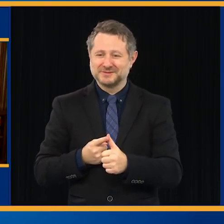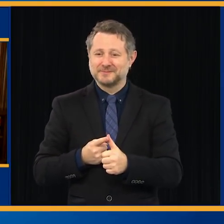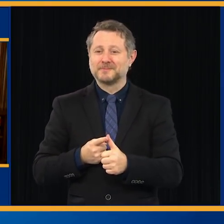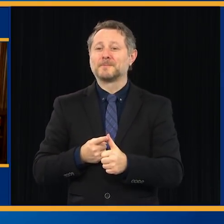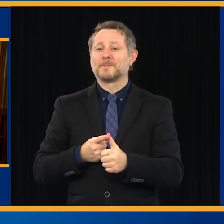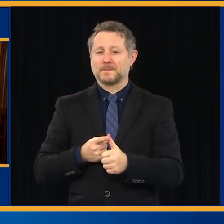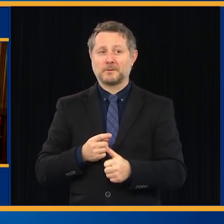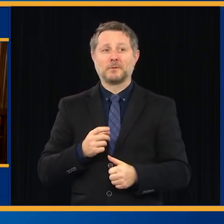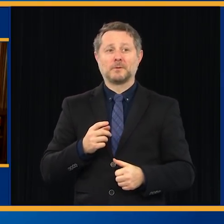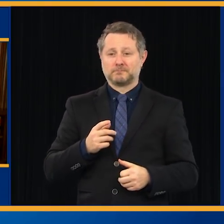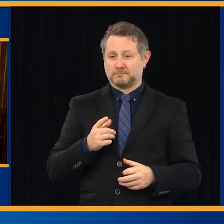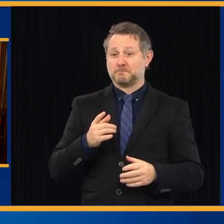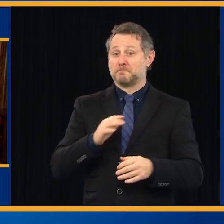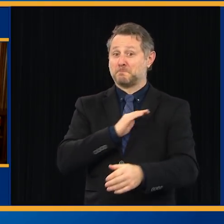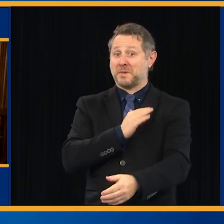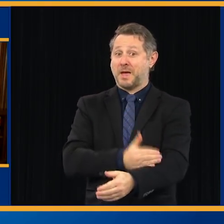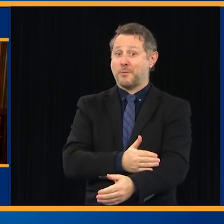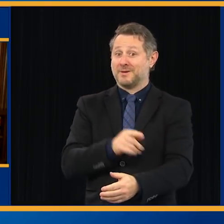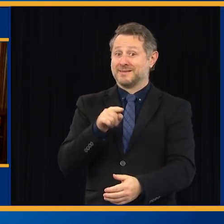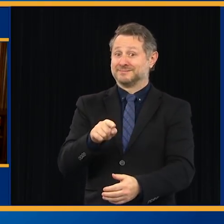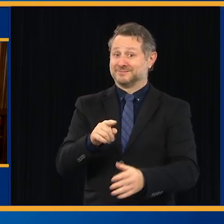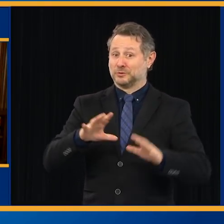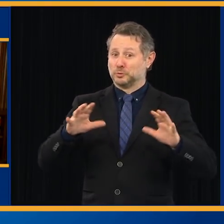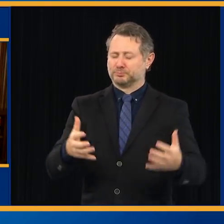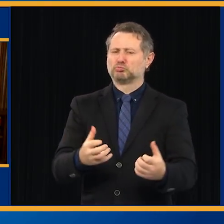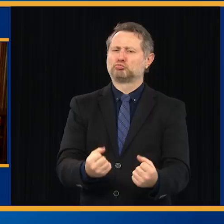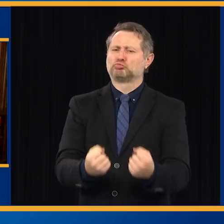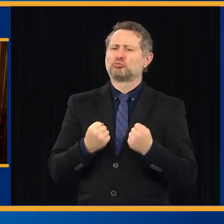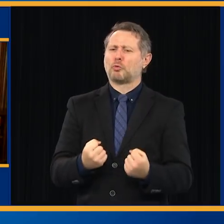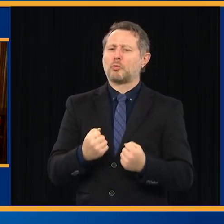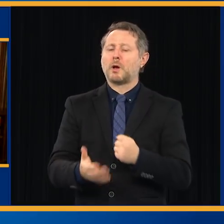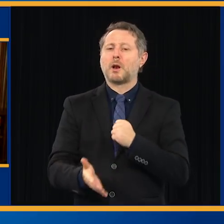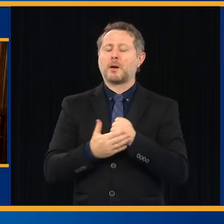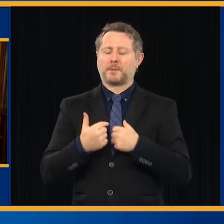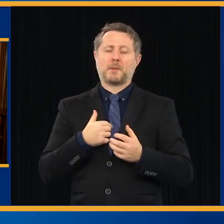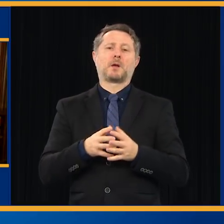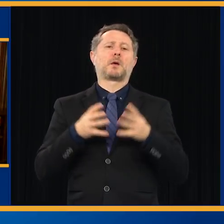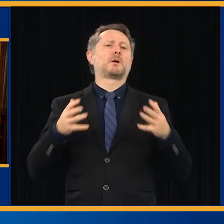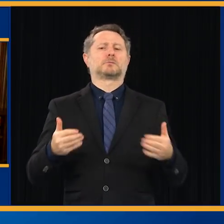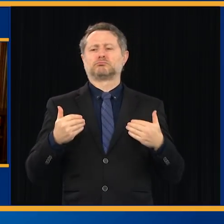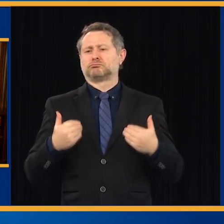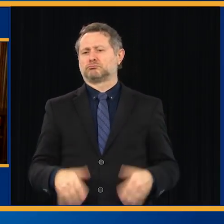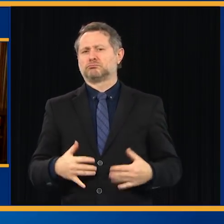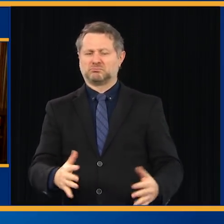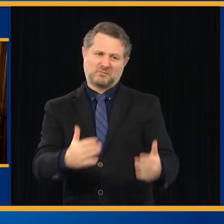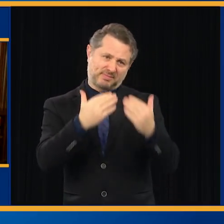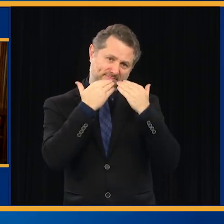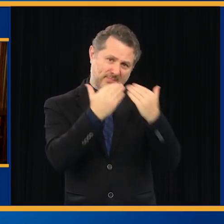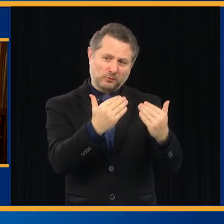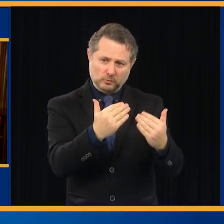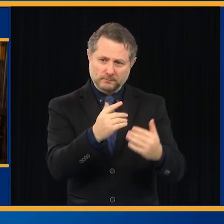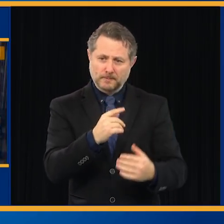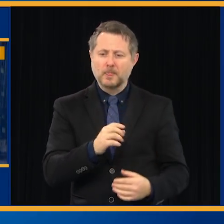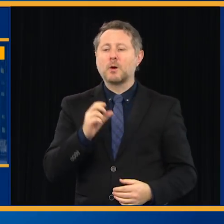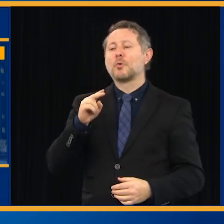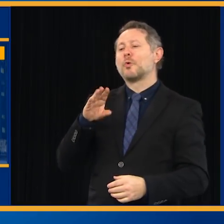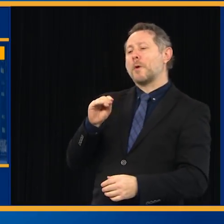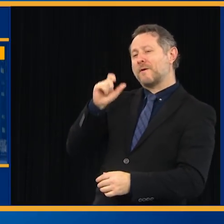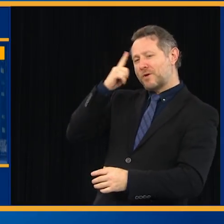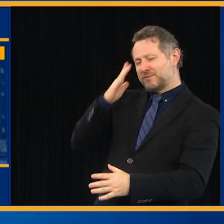in particular of this initiative, will bring to the state of Delaware. So thanks very much. Thank you. Thank you, John. Thank you, Governor